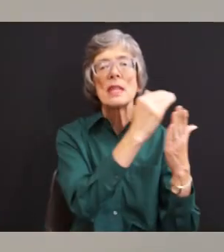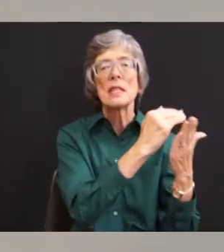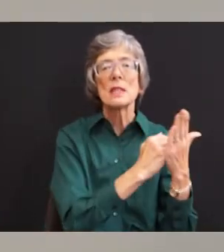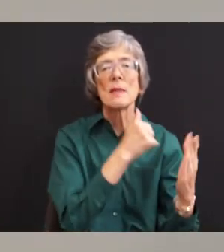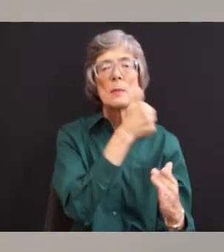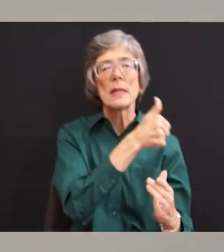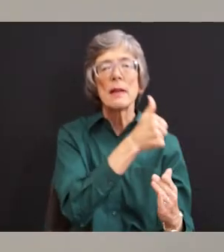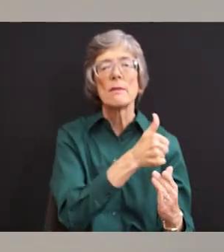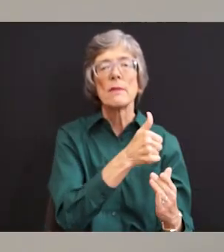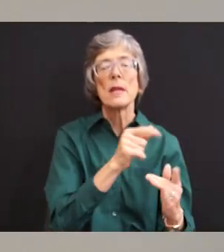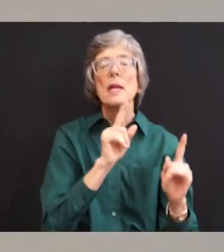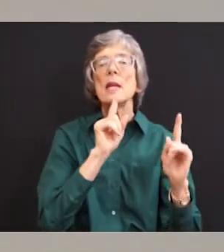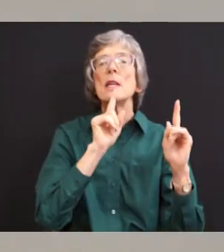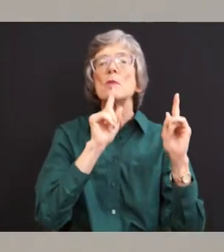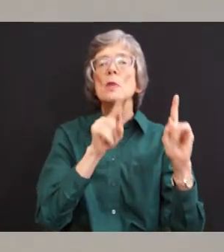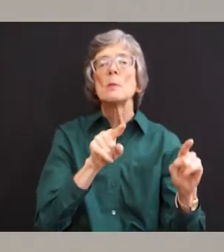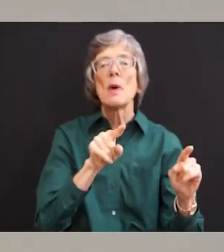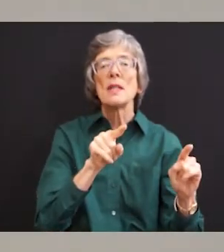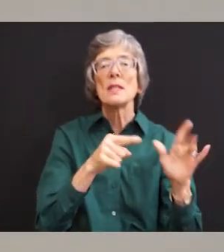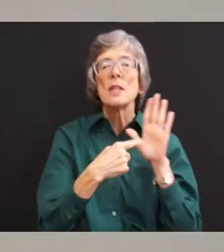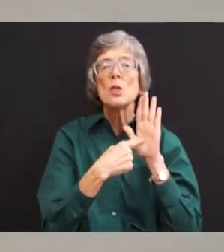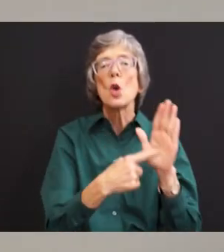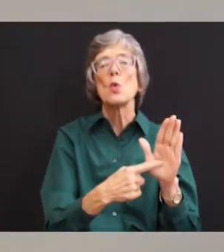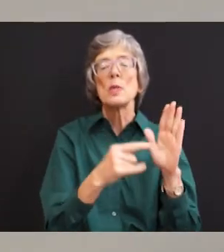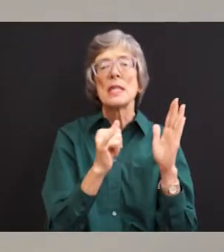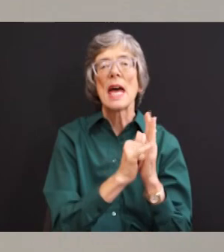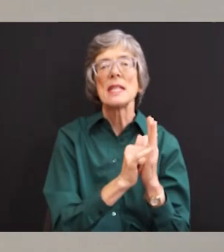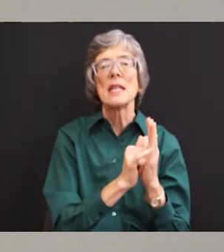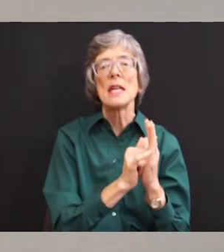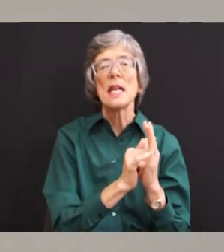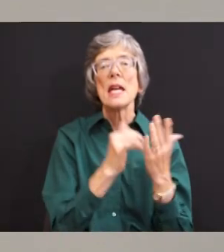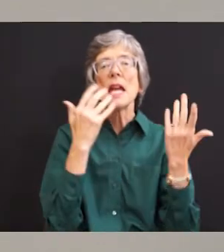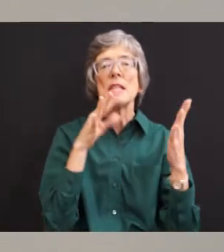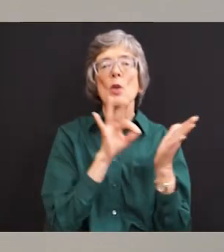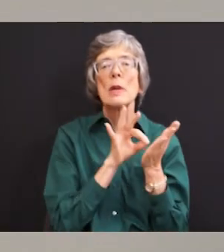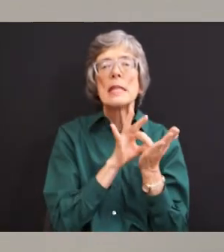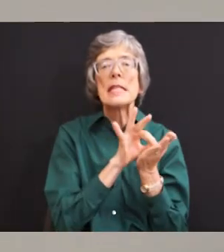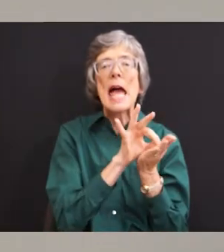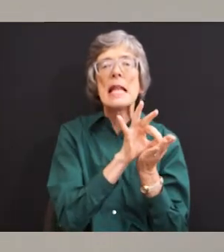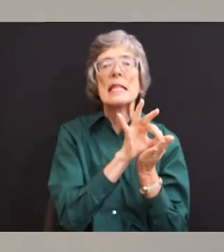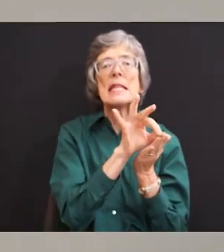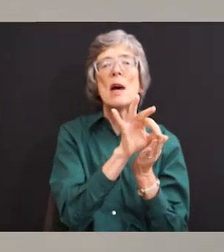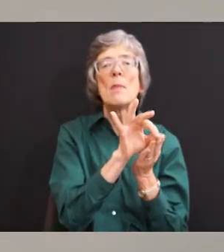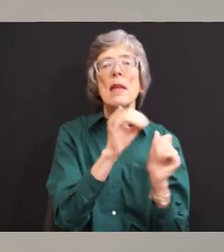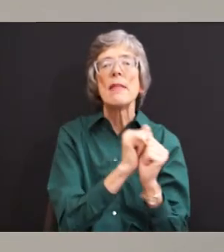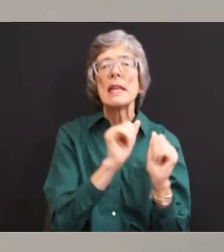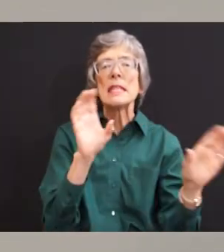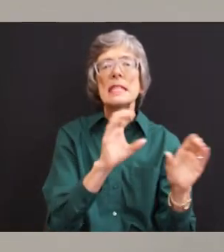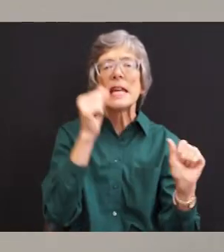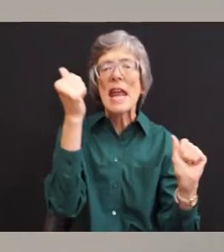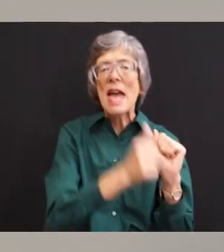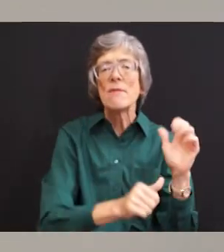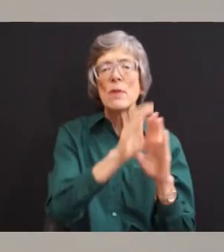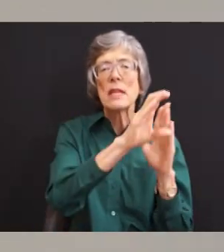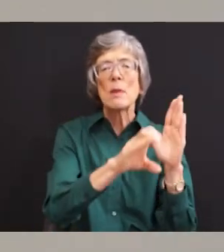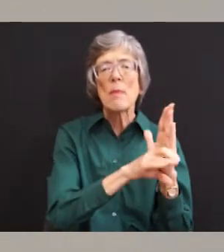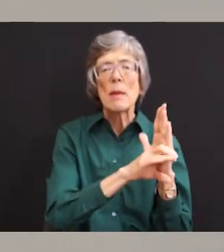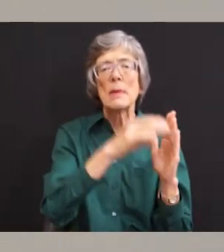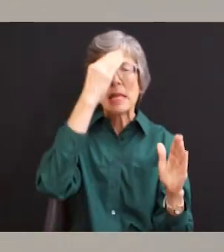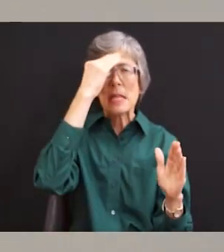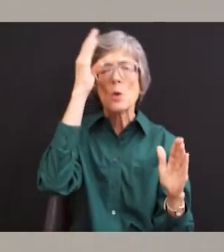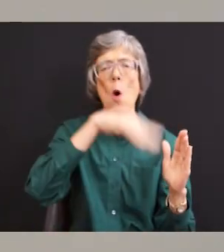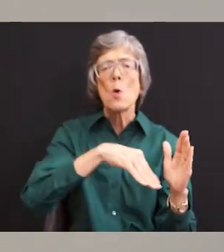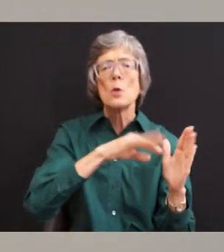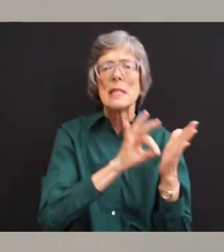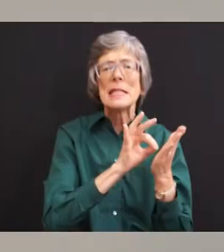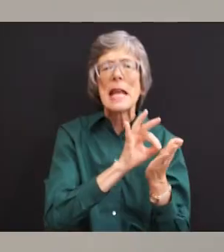Christ at first betrays this about him. He's already tallied up, right, that he's done all the commandments. He knows, he's aware. He's already tallied up